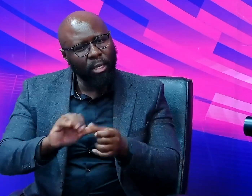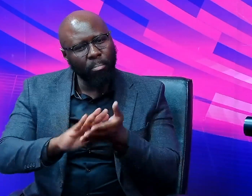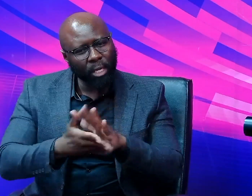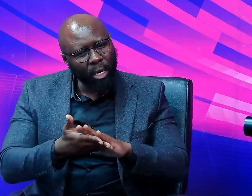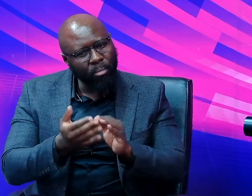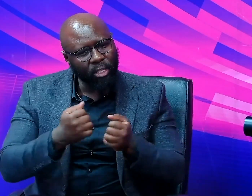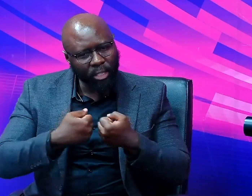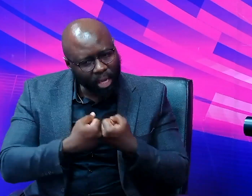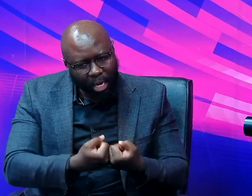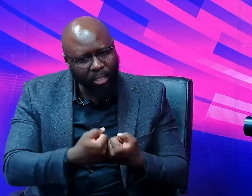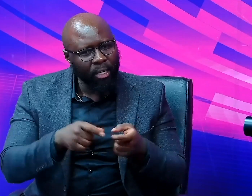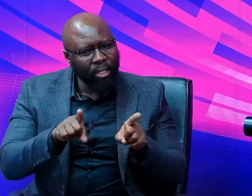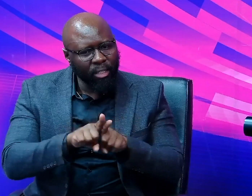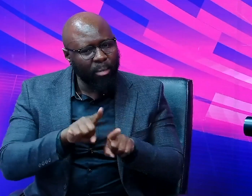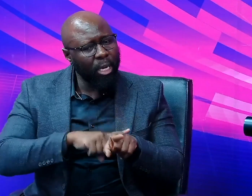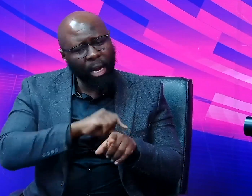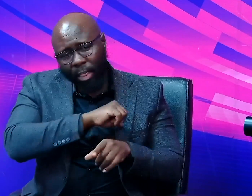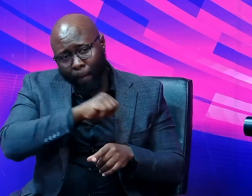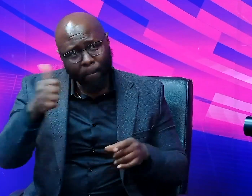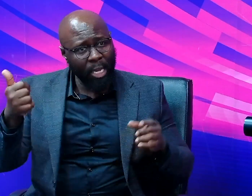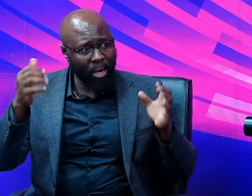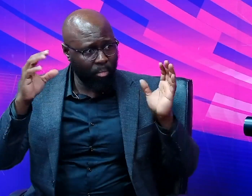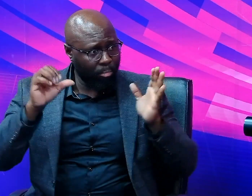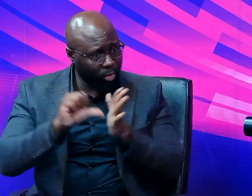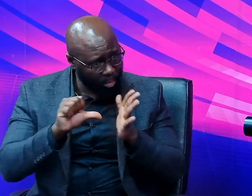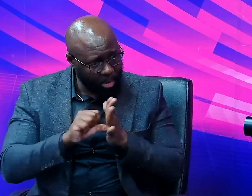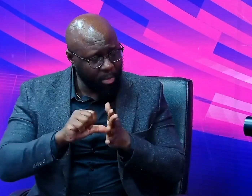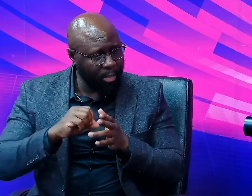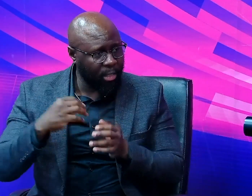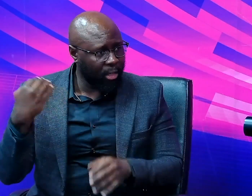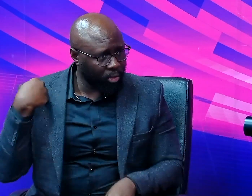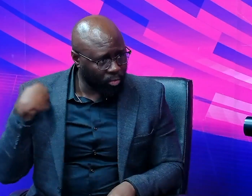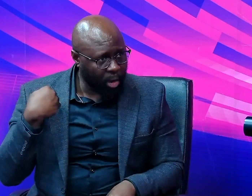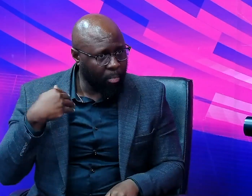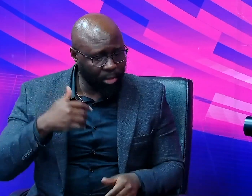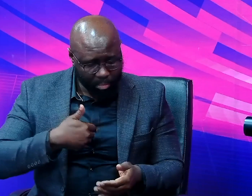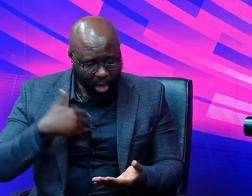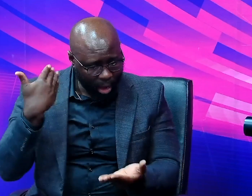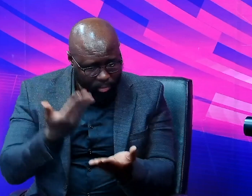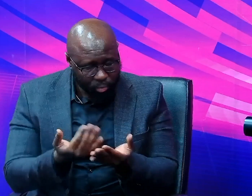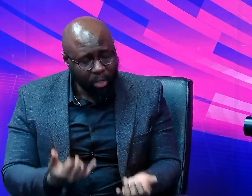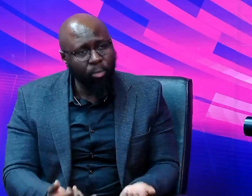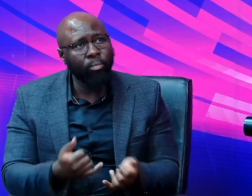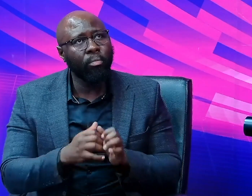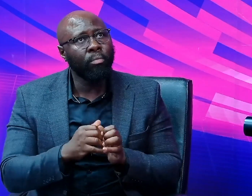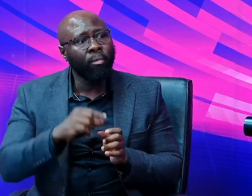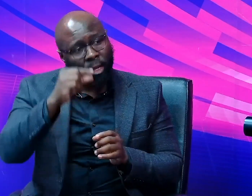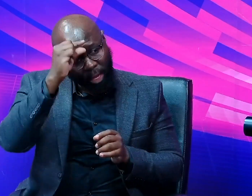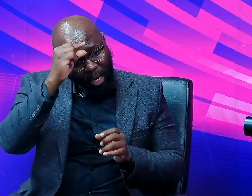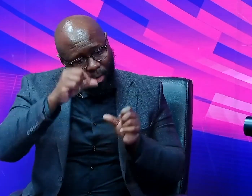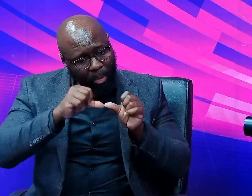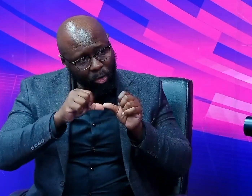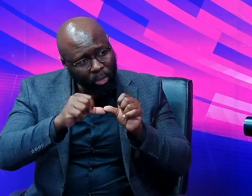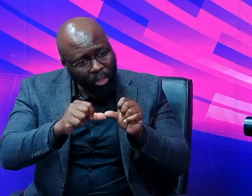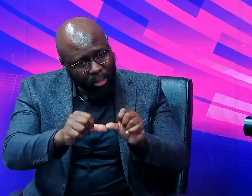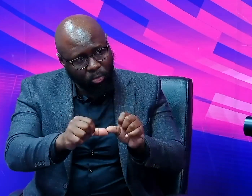children. So it is still a challenge. And another big problem that we have that has troubled